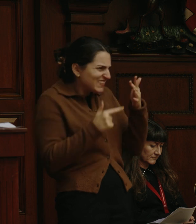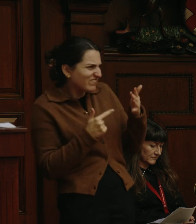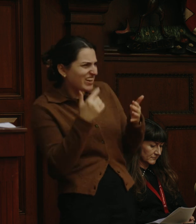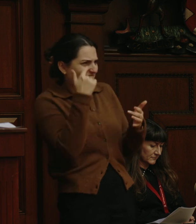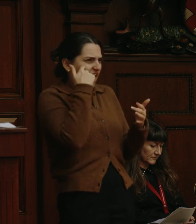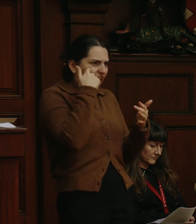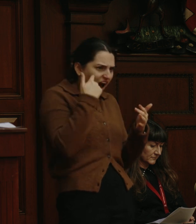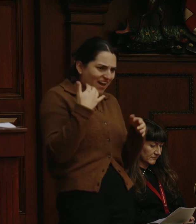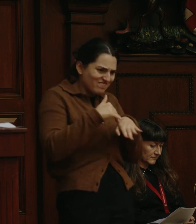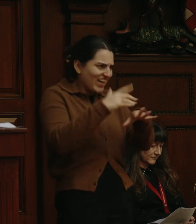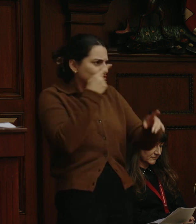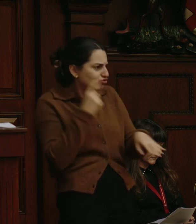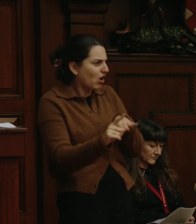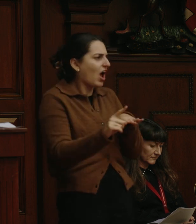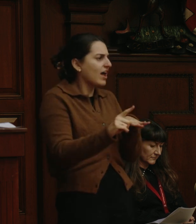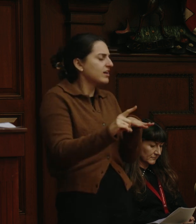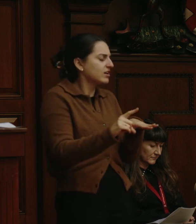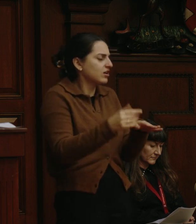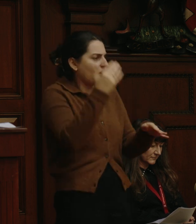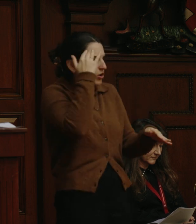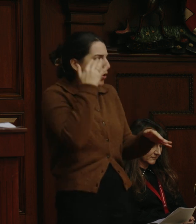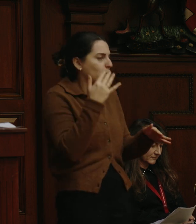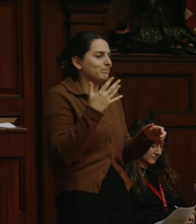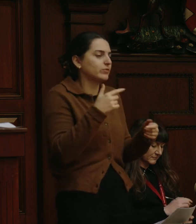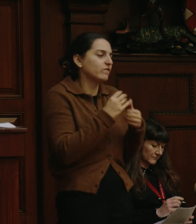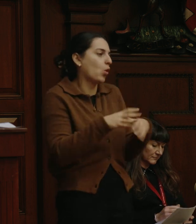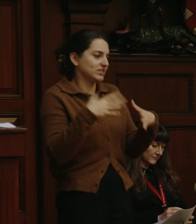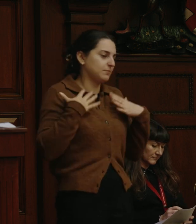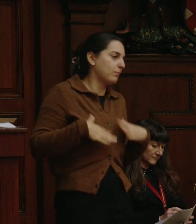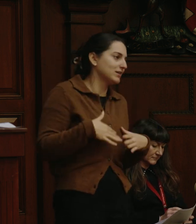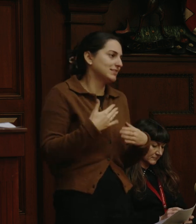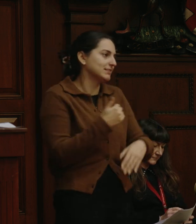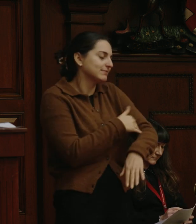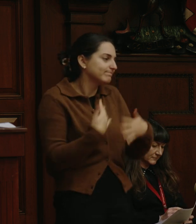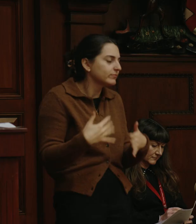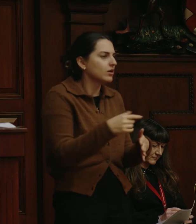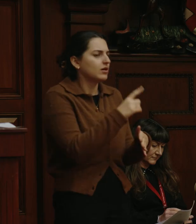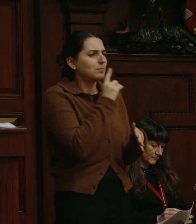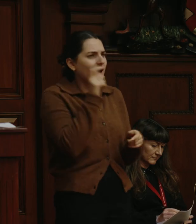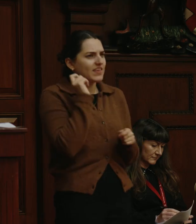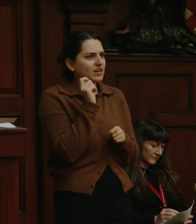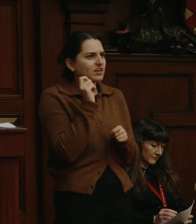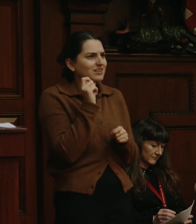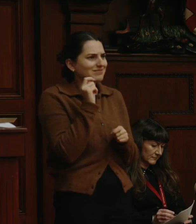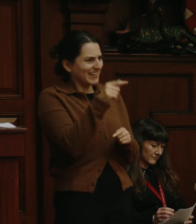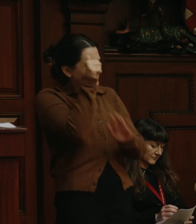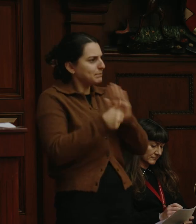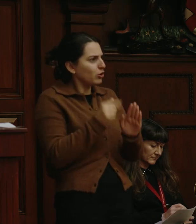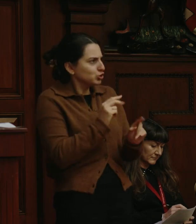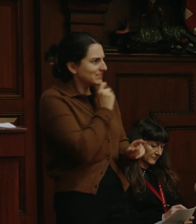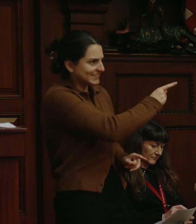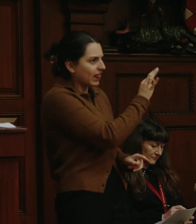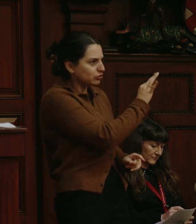getting ahead of everything else, never mind the aqueous or your decreased tear production. So I think, that experience itself